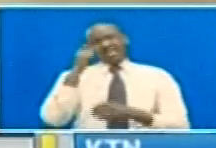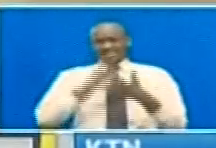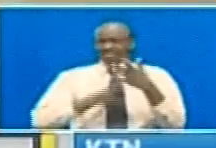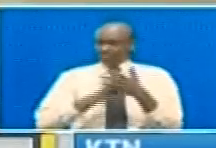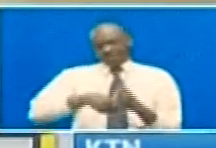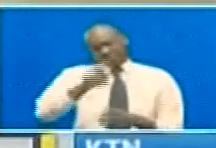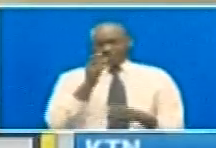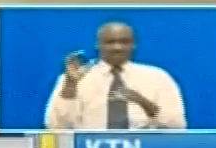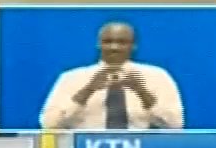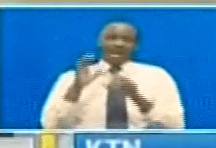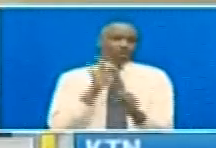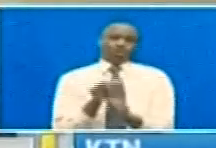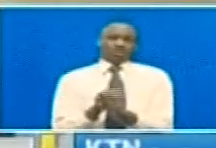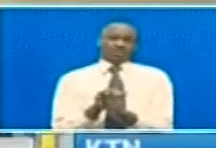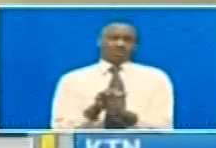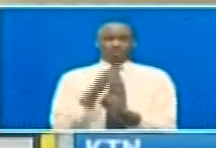taxpayers whose money